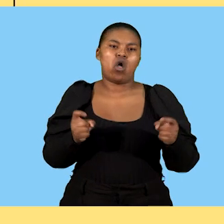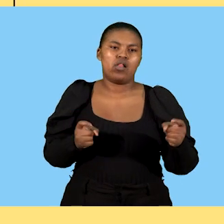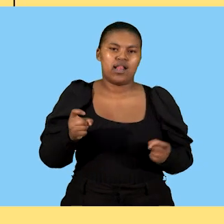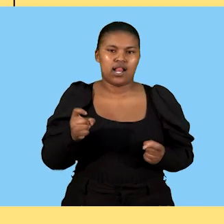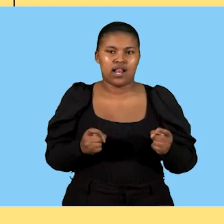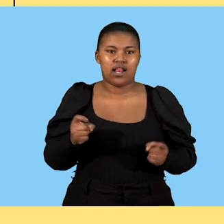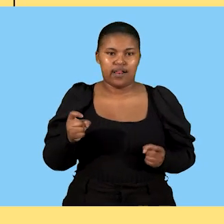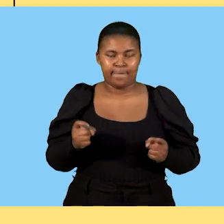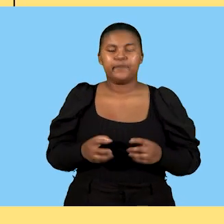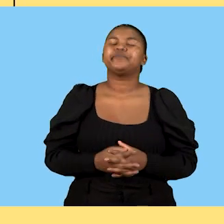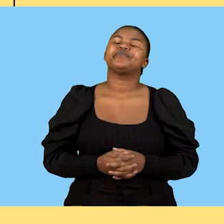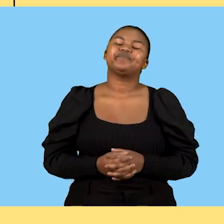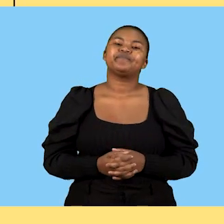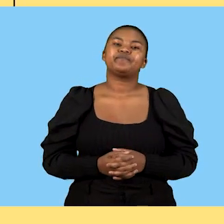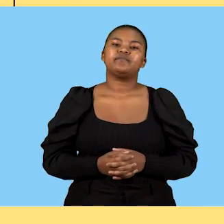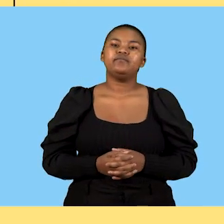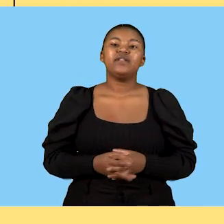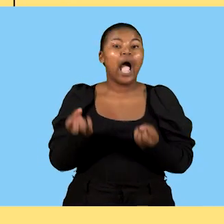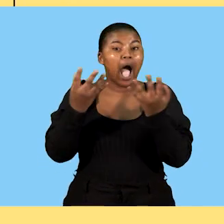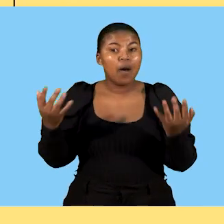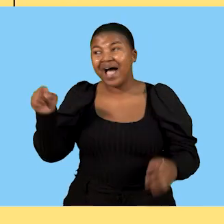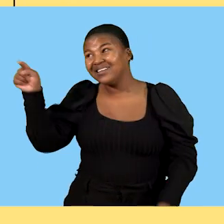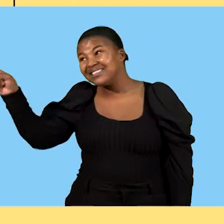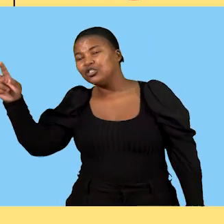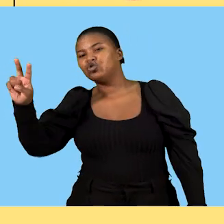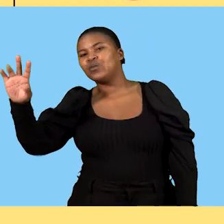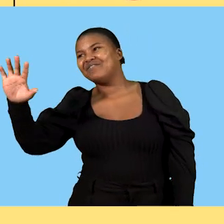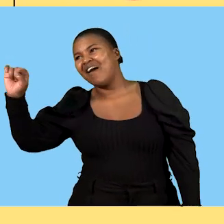to credit is debtors control,